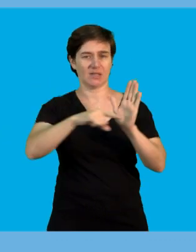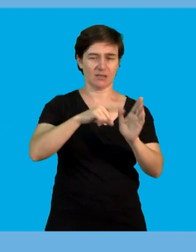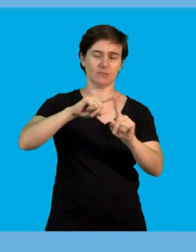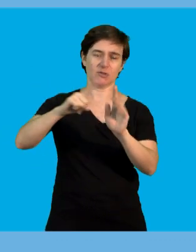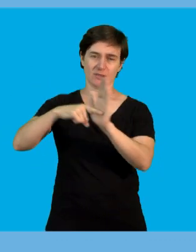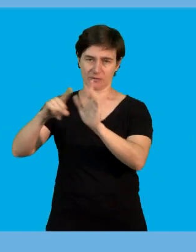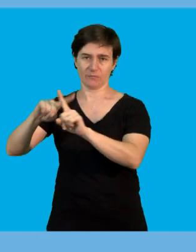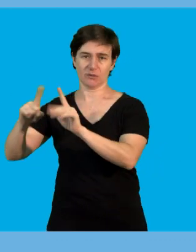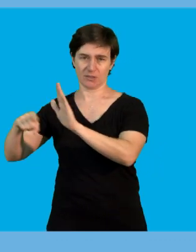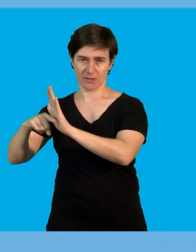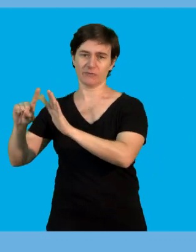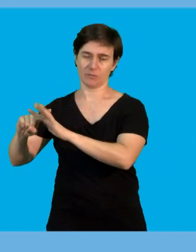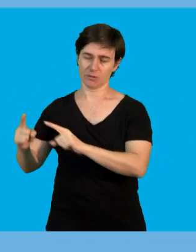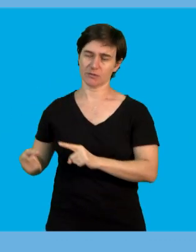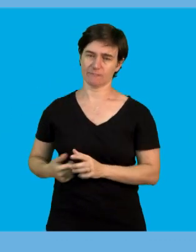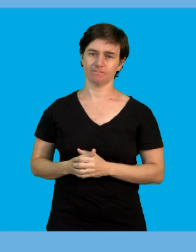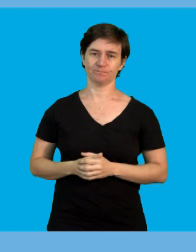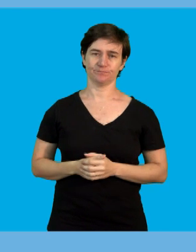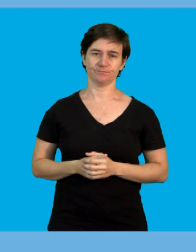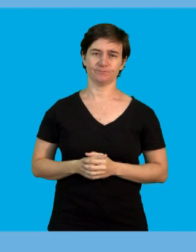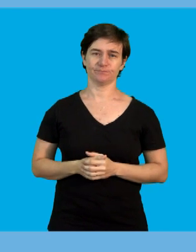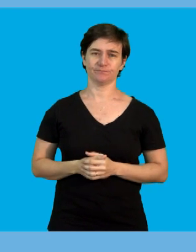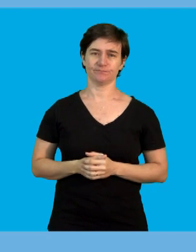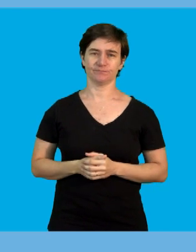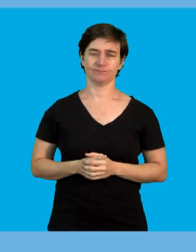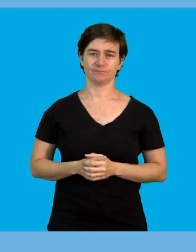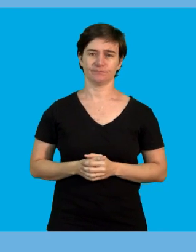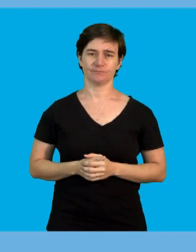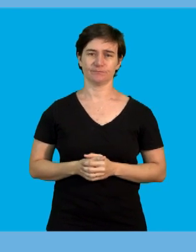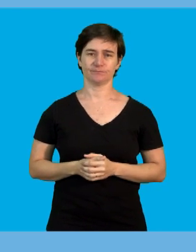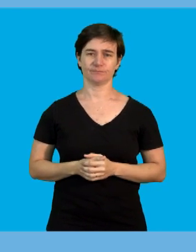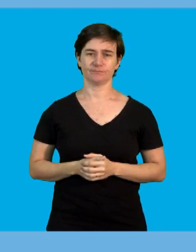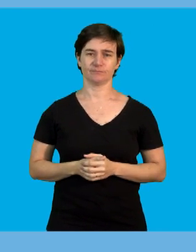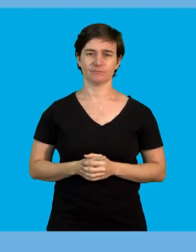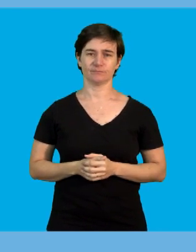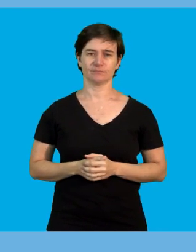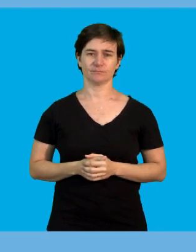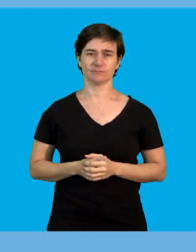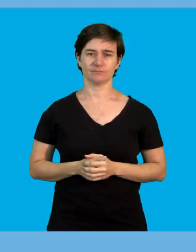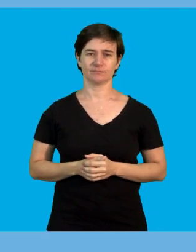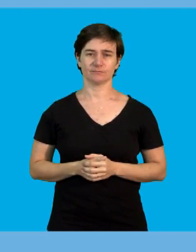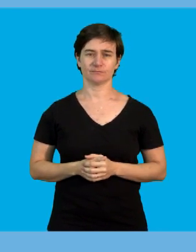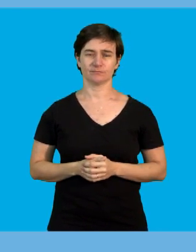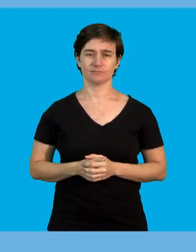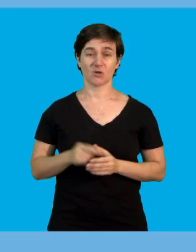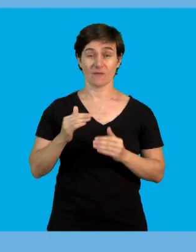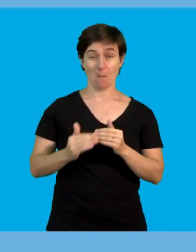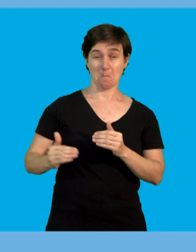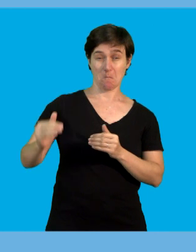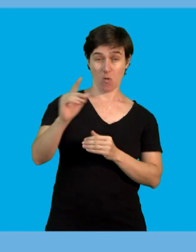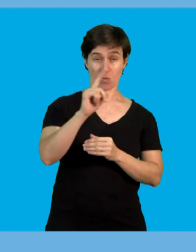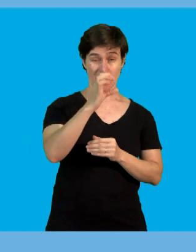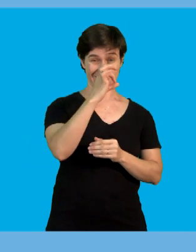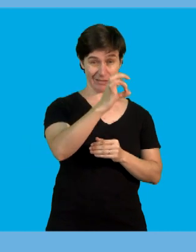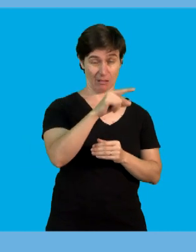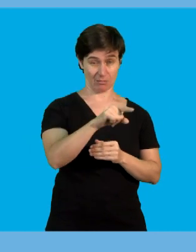is going to be connected to a positive, and so forth and so forth. So we are saying that when we have more than one cells in